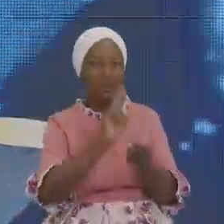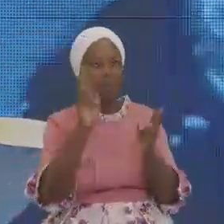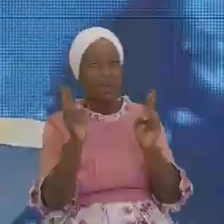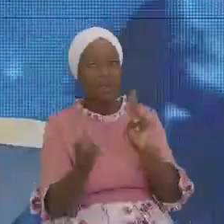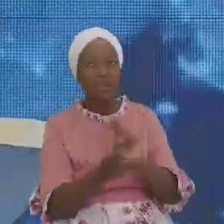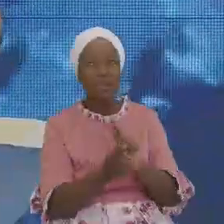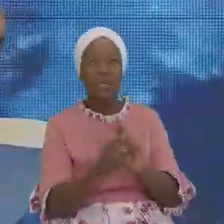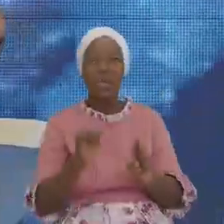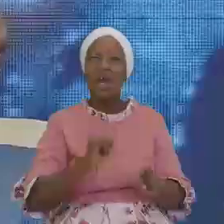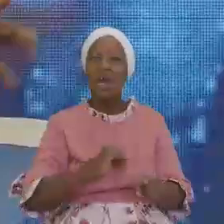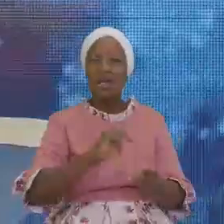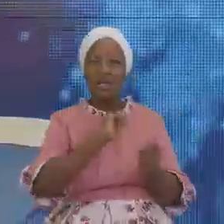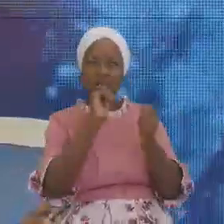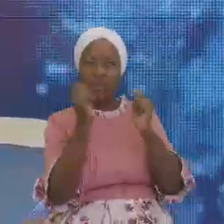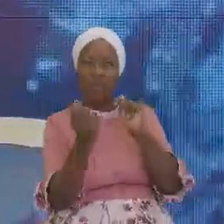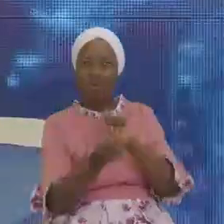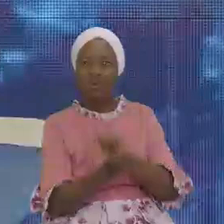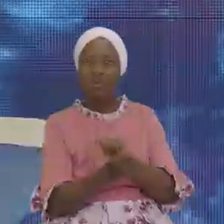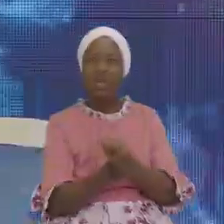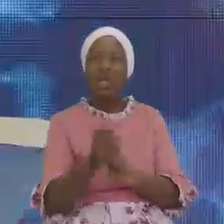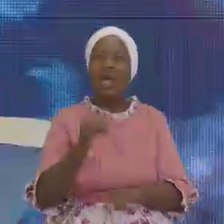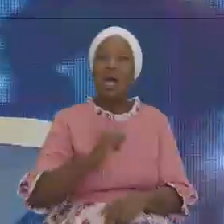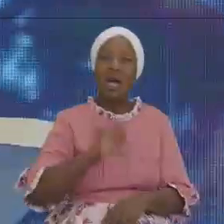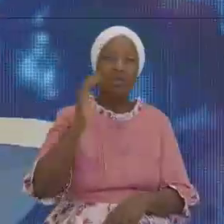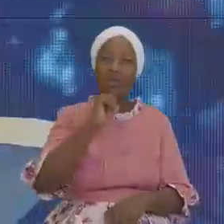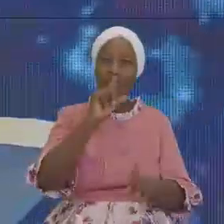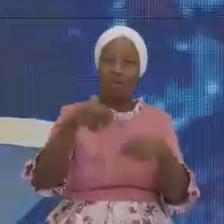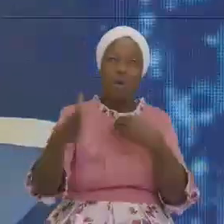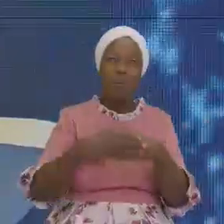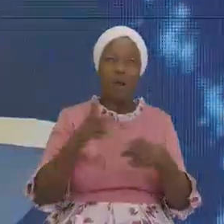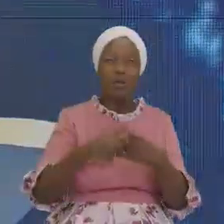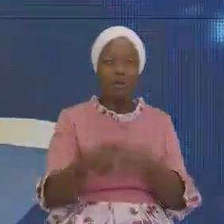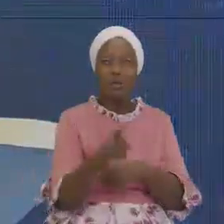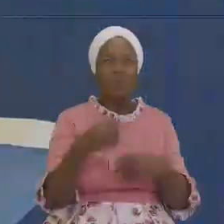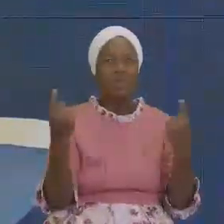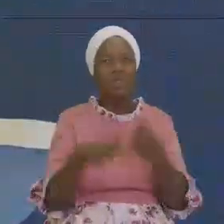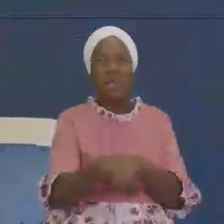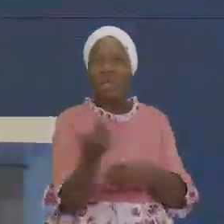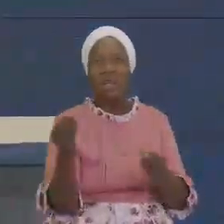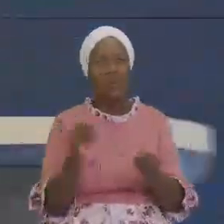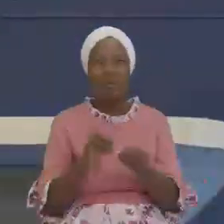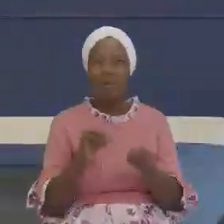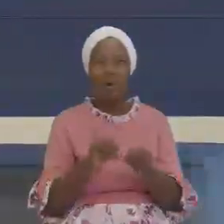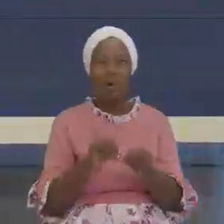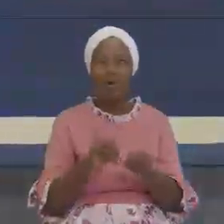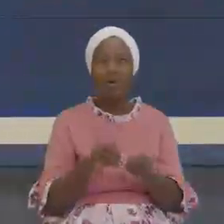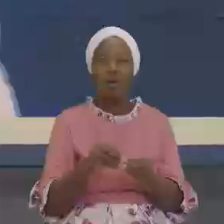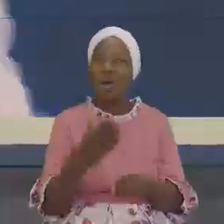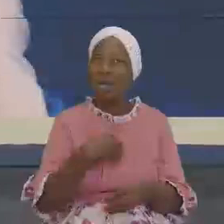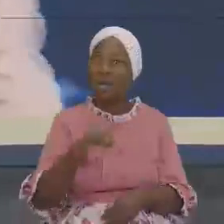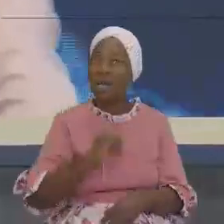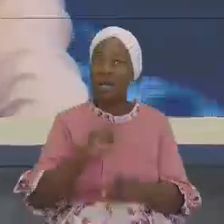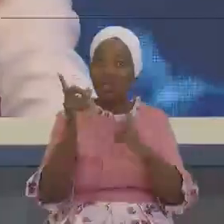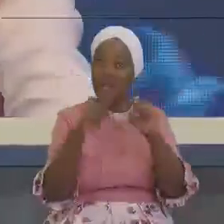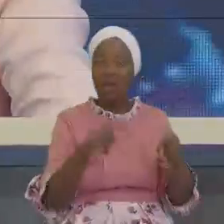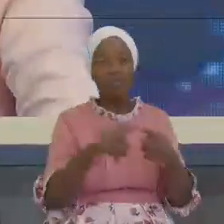I turn. I will not go back to those things anymore. And I come to